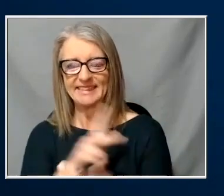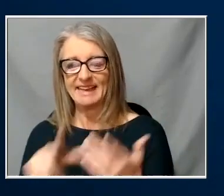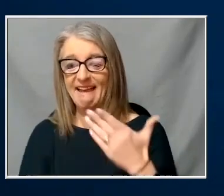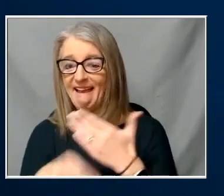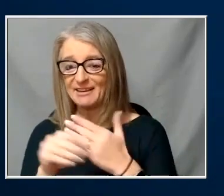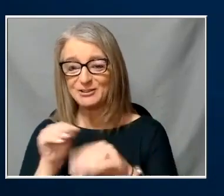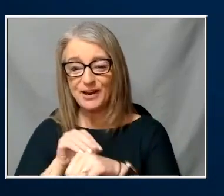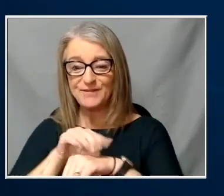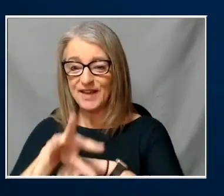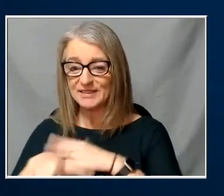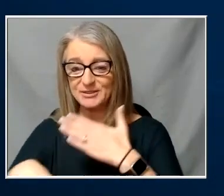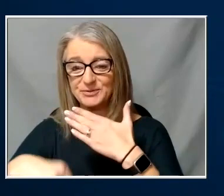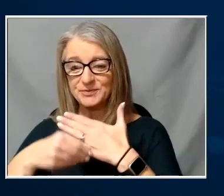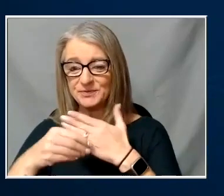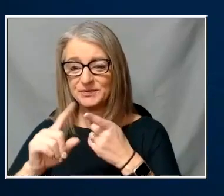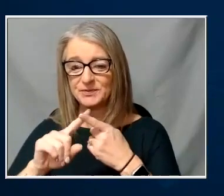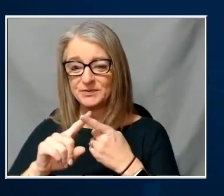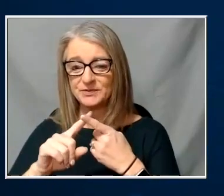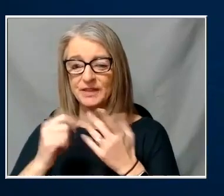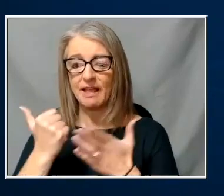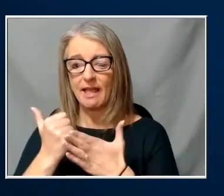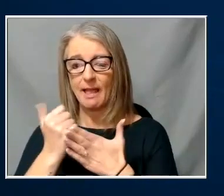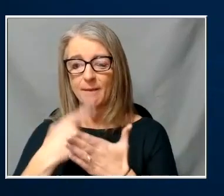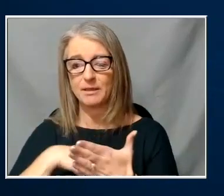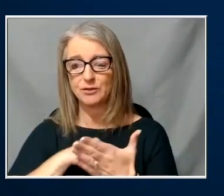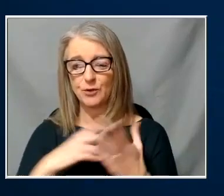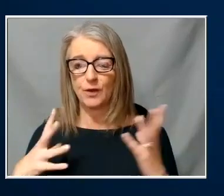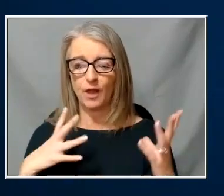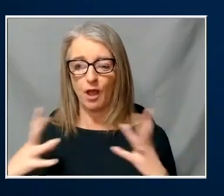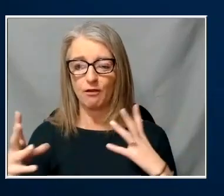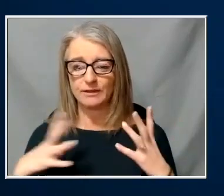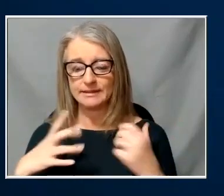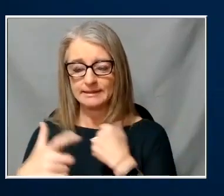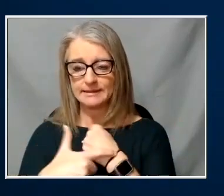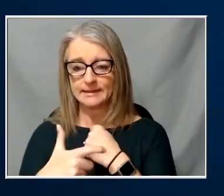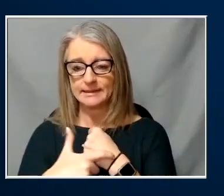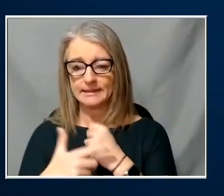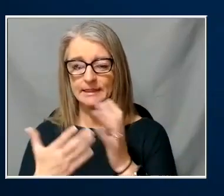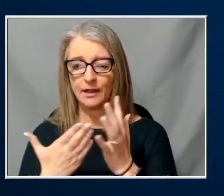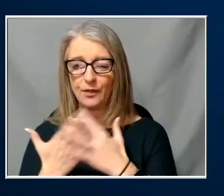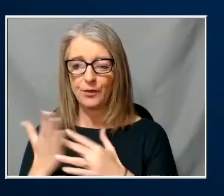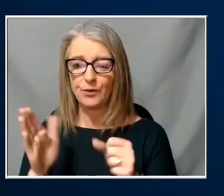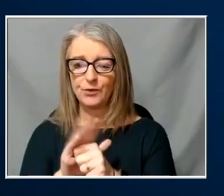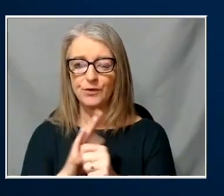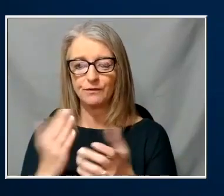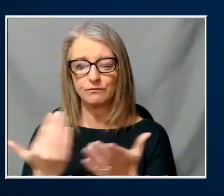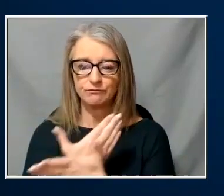have to kind of help us get through the holidays and into a new fresh year?